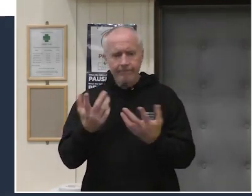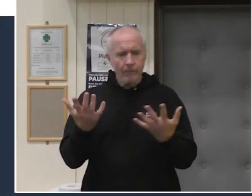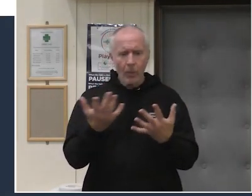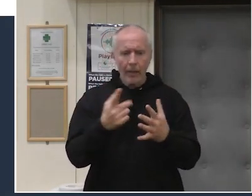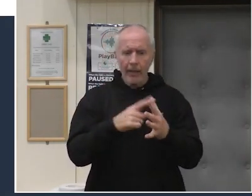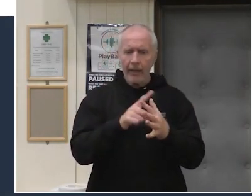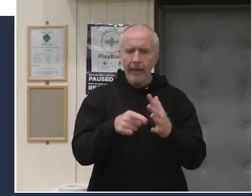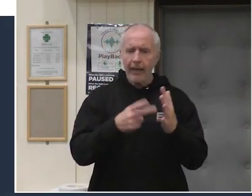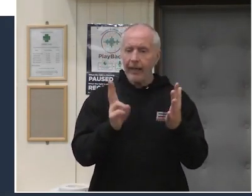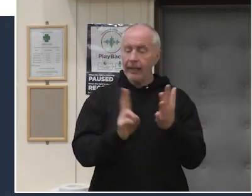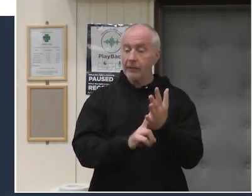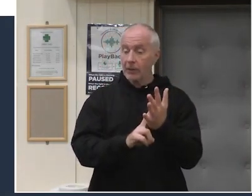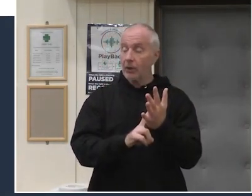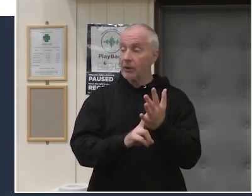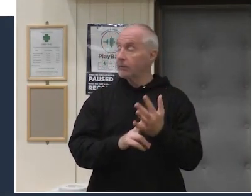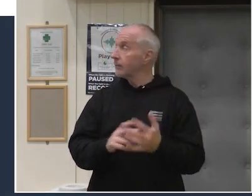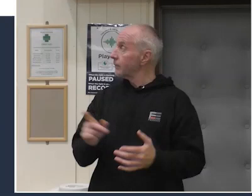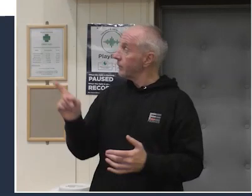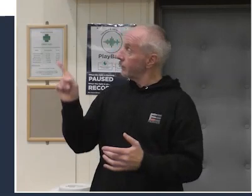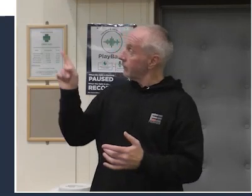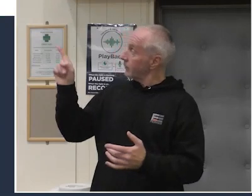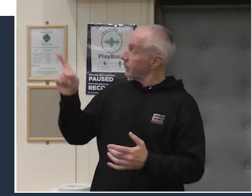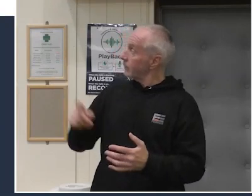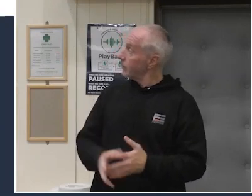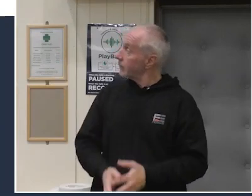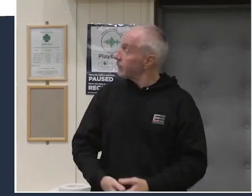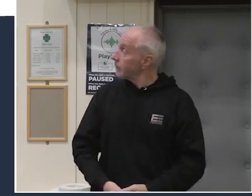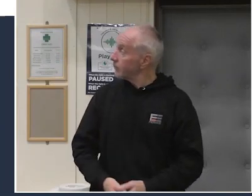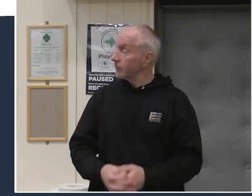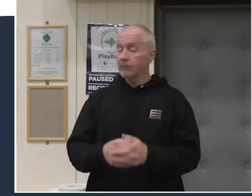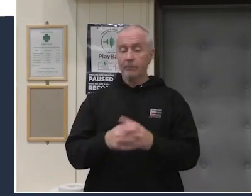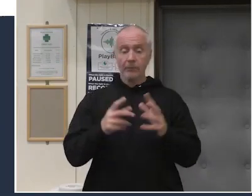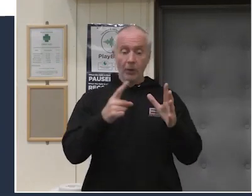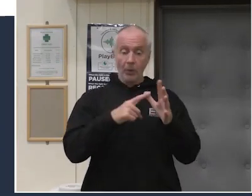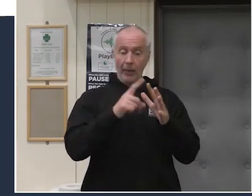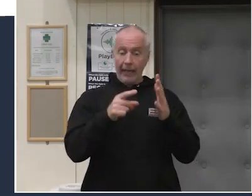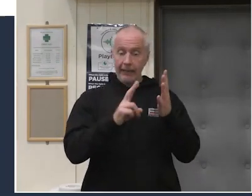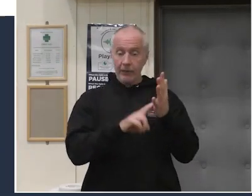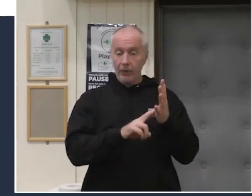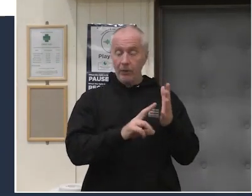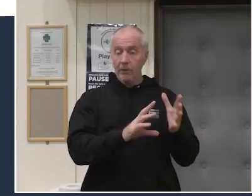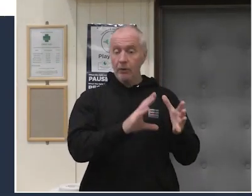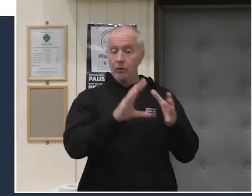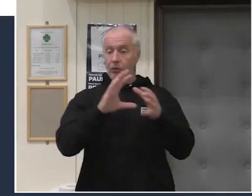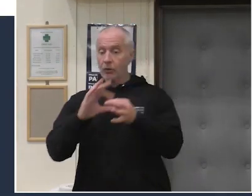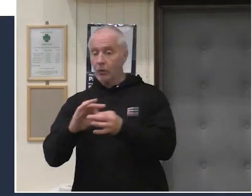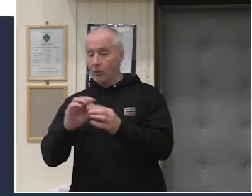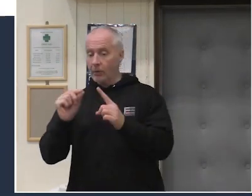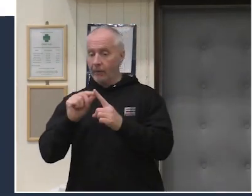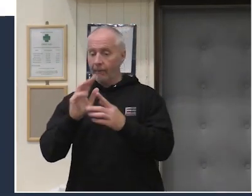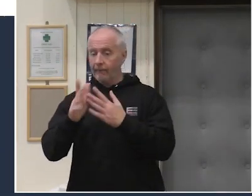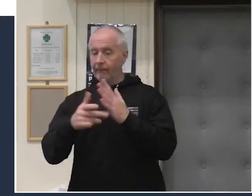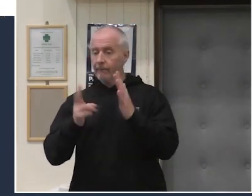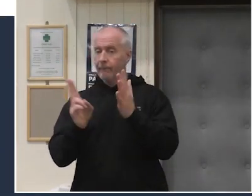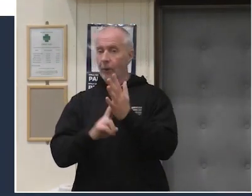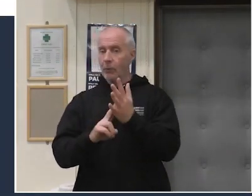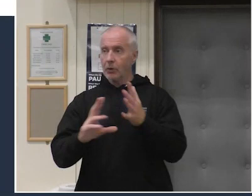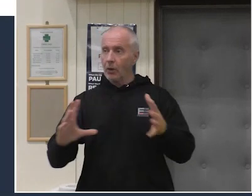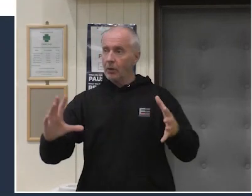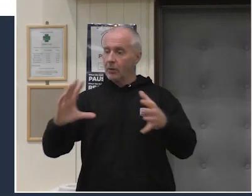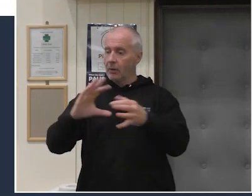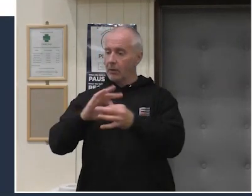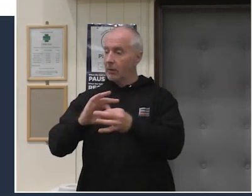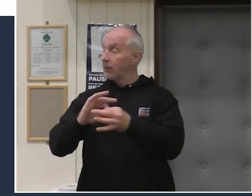axions. And this is the axion to photon coupling. So photons are